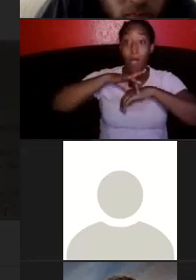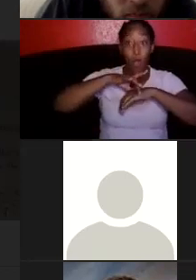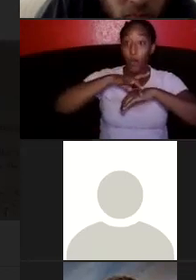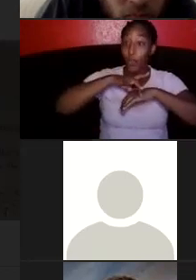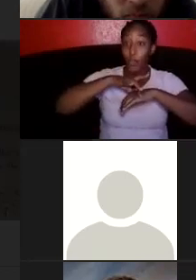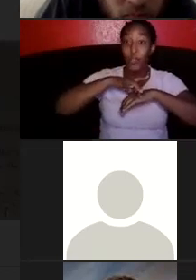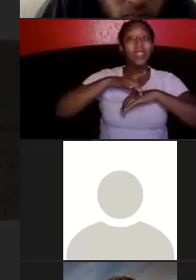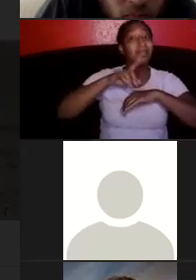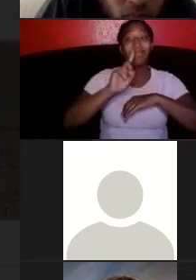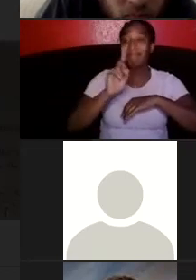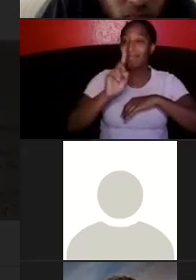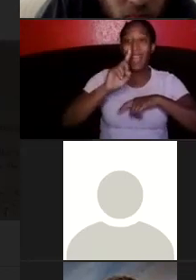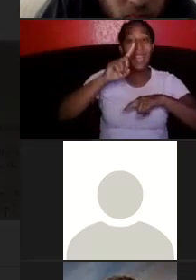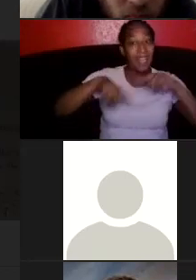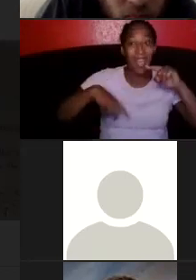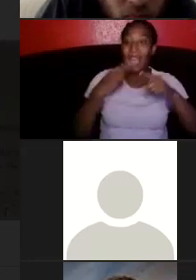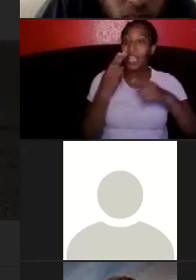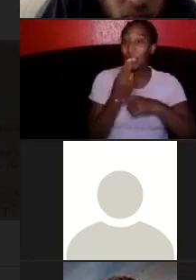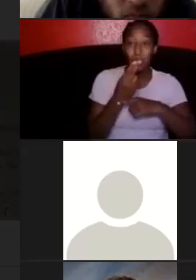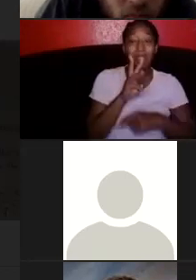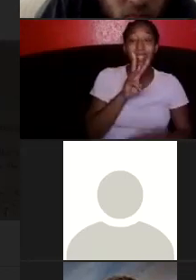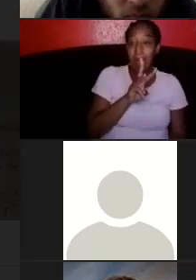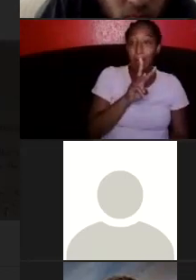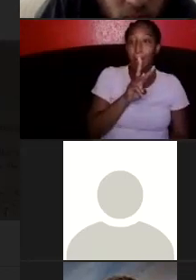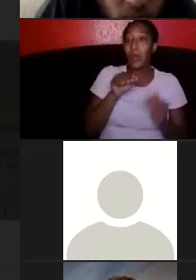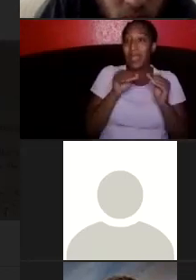So we cannot do W equals mg.